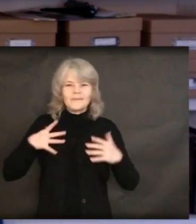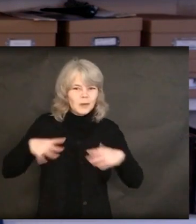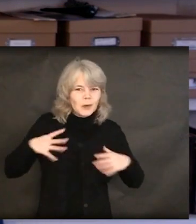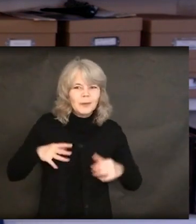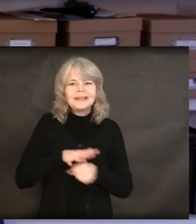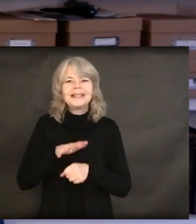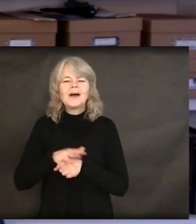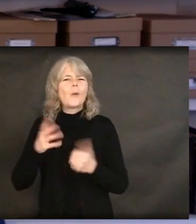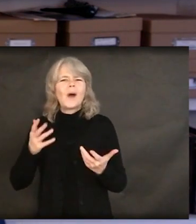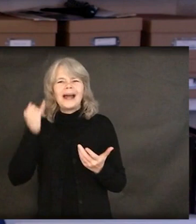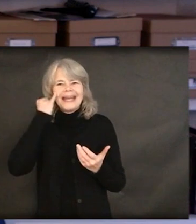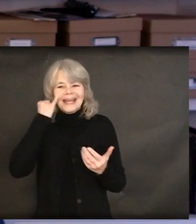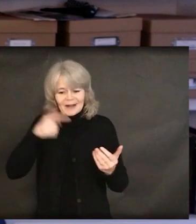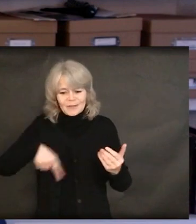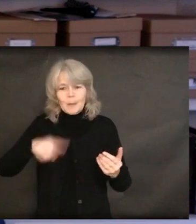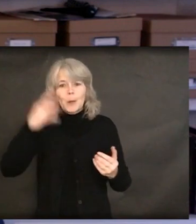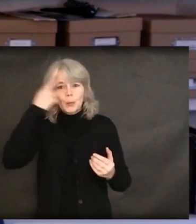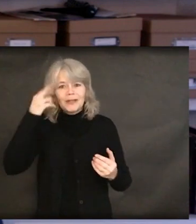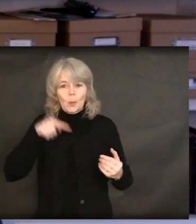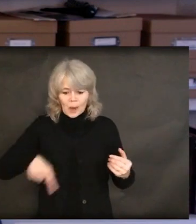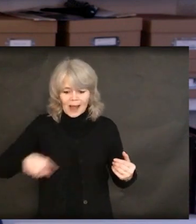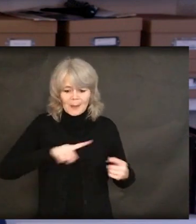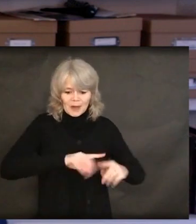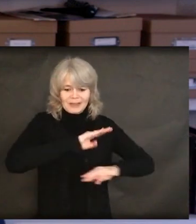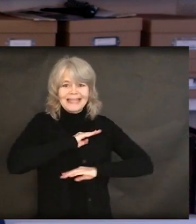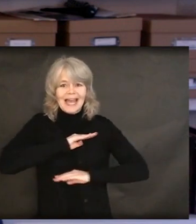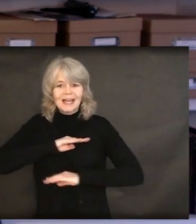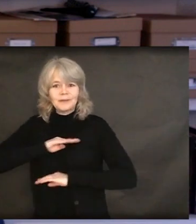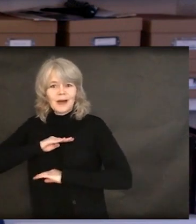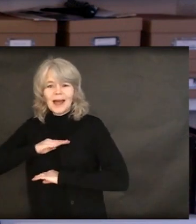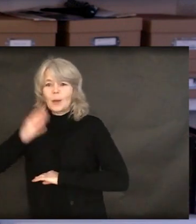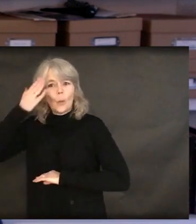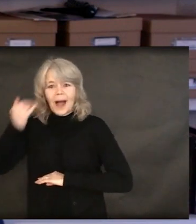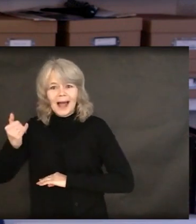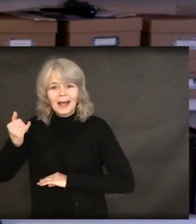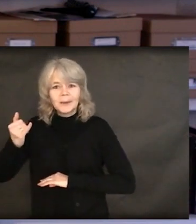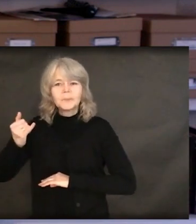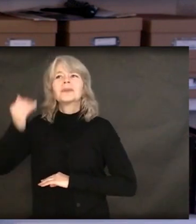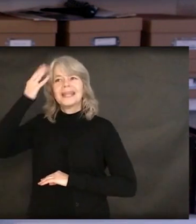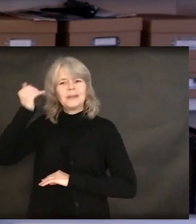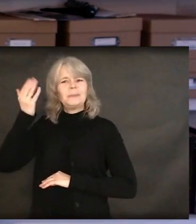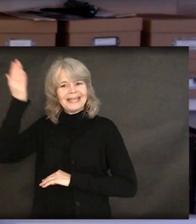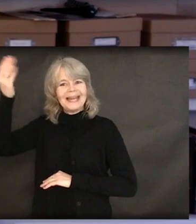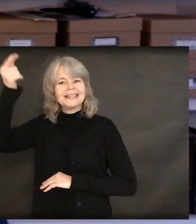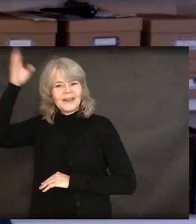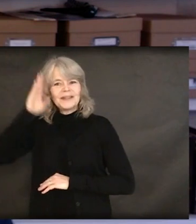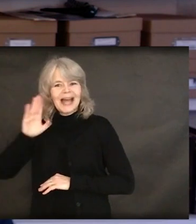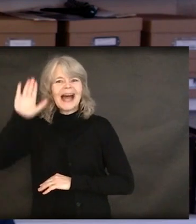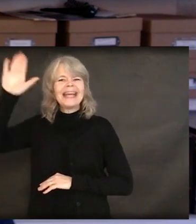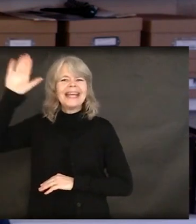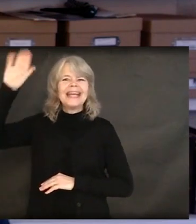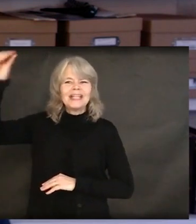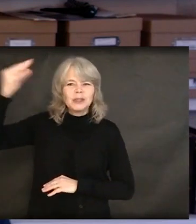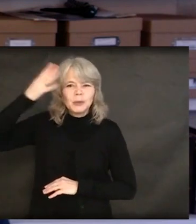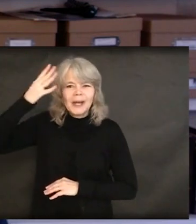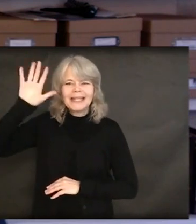grace? What if the only reason this community was even possible for a moment was because of